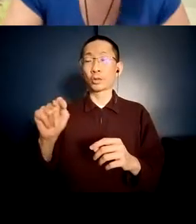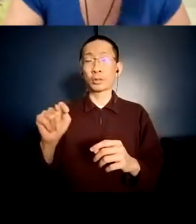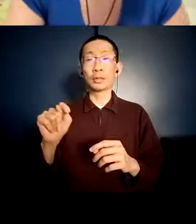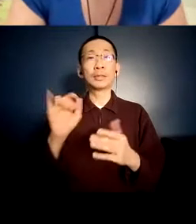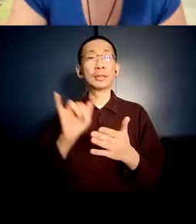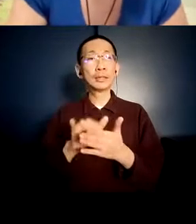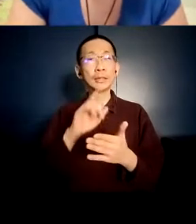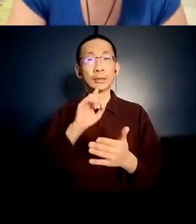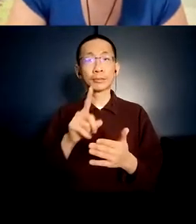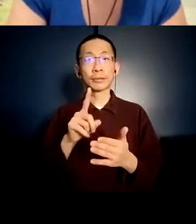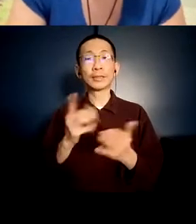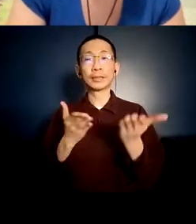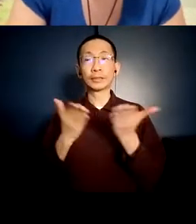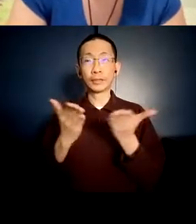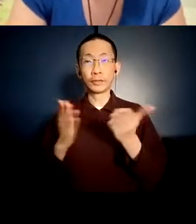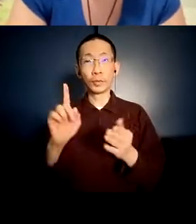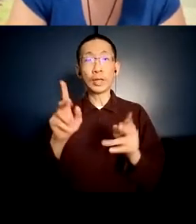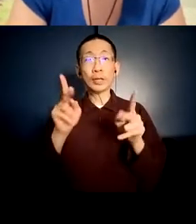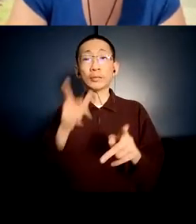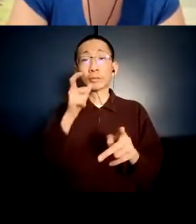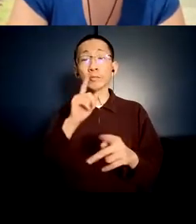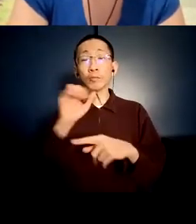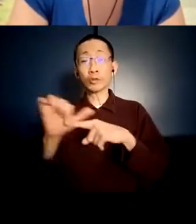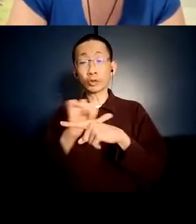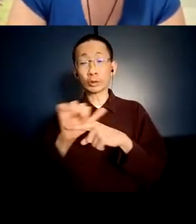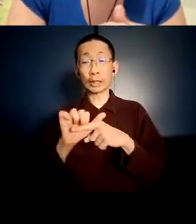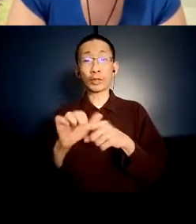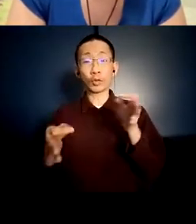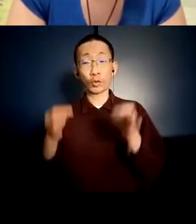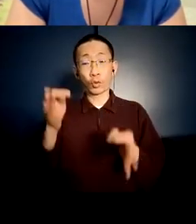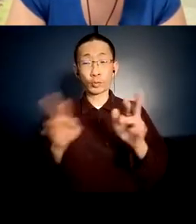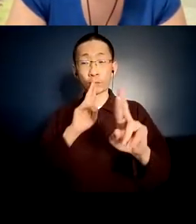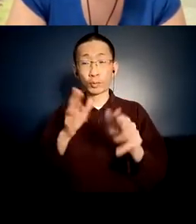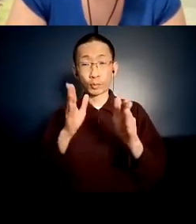a service where a person who is a trained court reporter